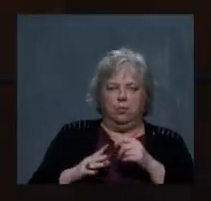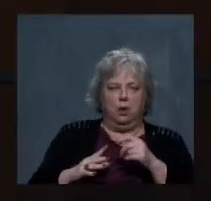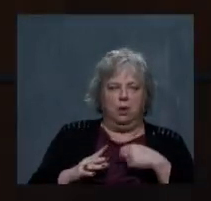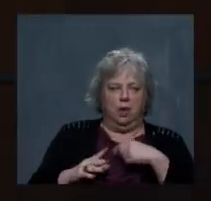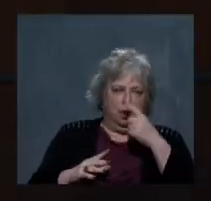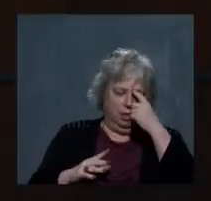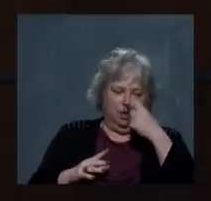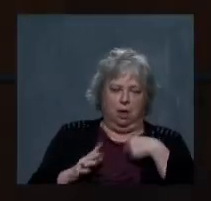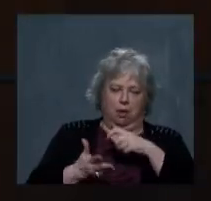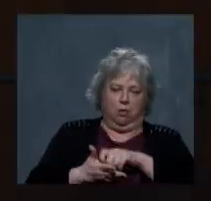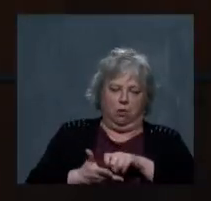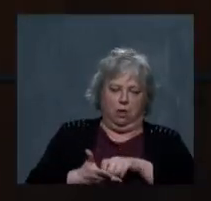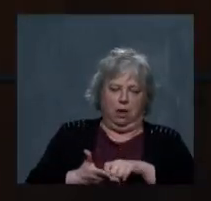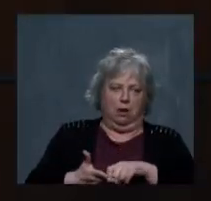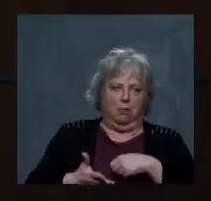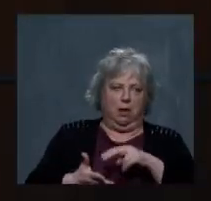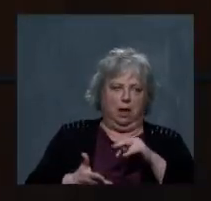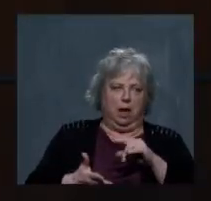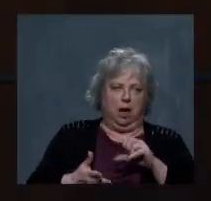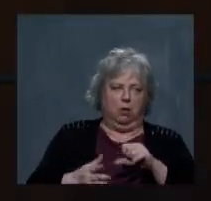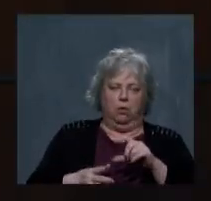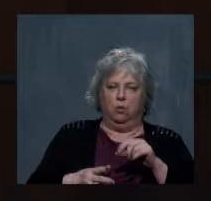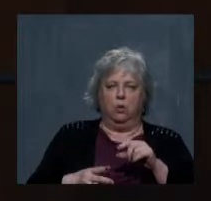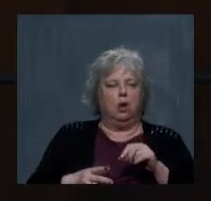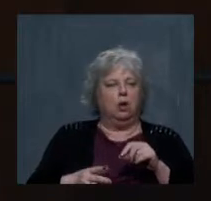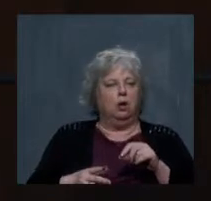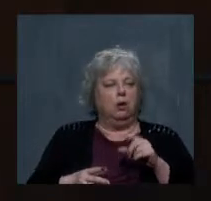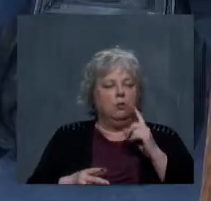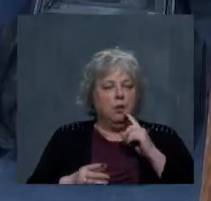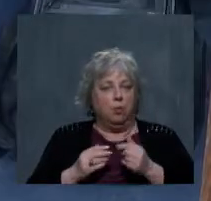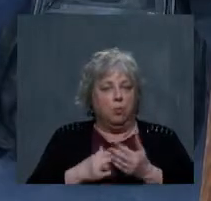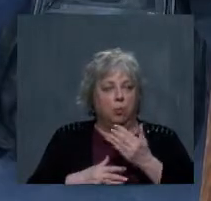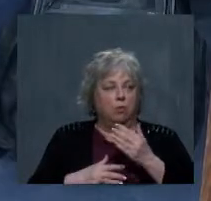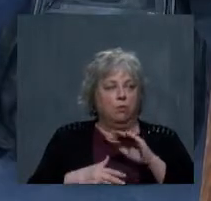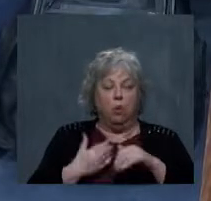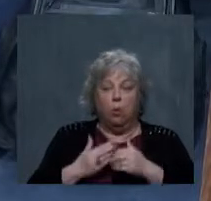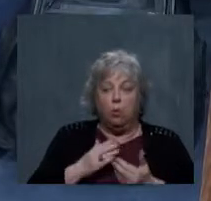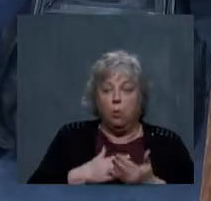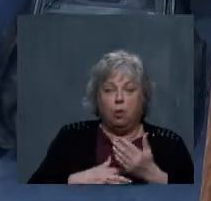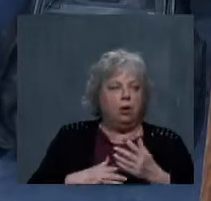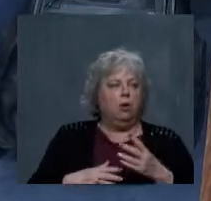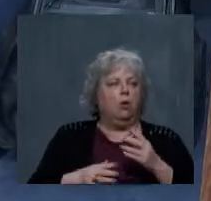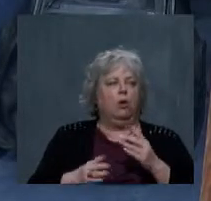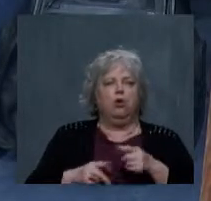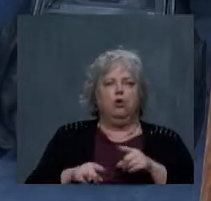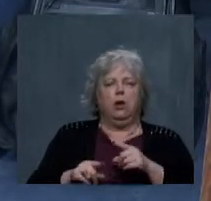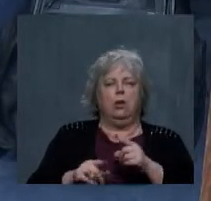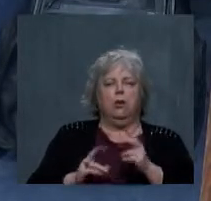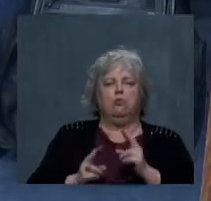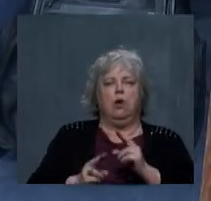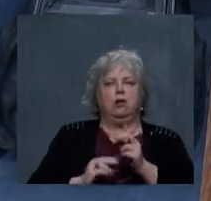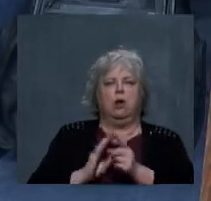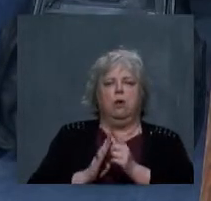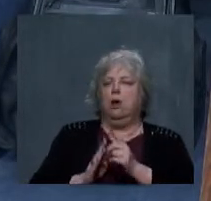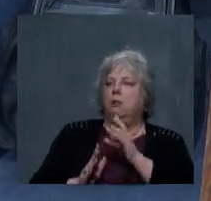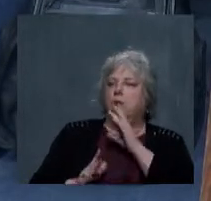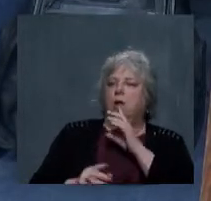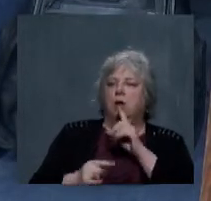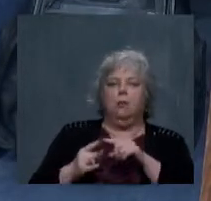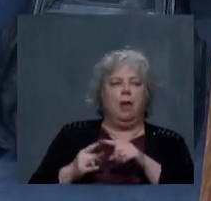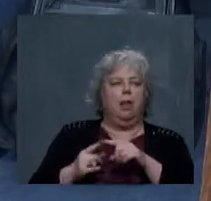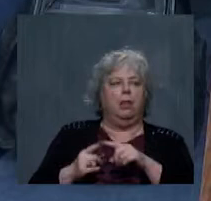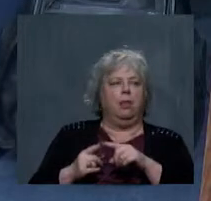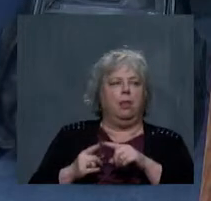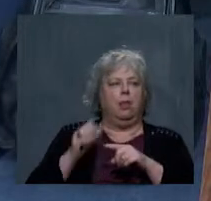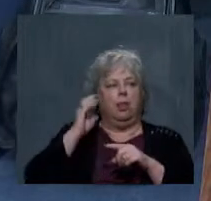thought I wrote down in my notes for 20. For the morning. For the whole morning or during rush hour? I'm talking about the westbound left